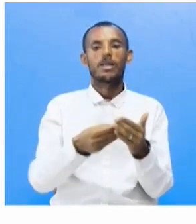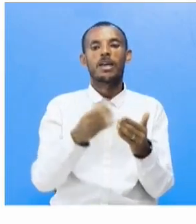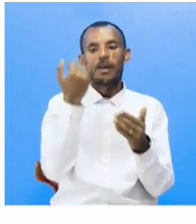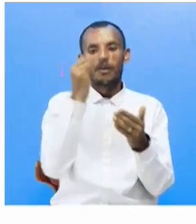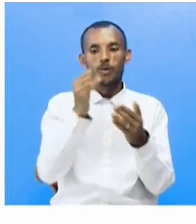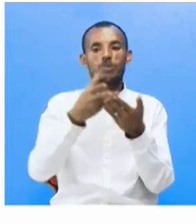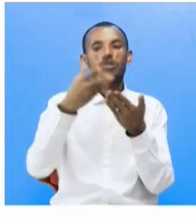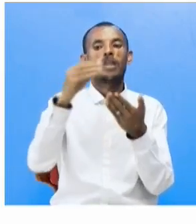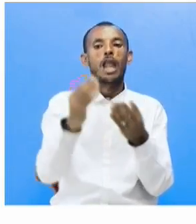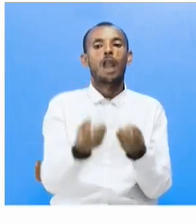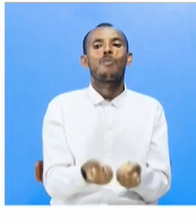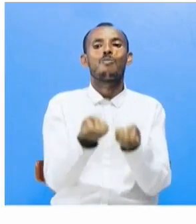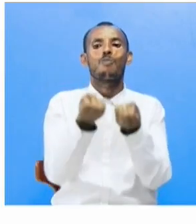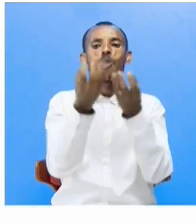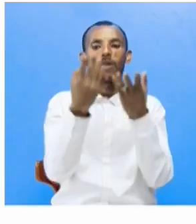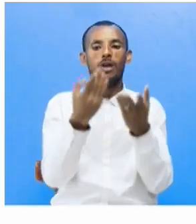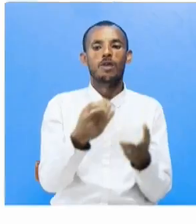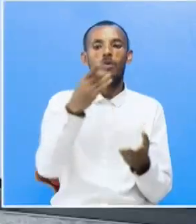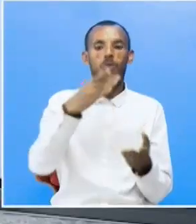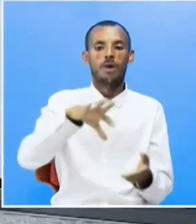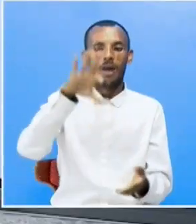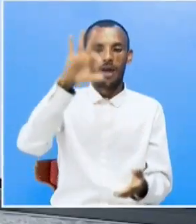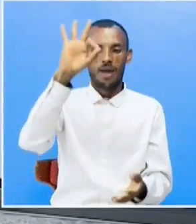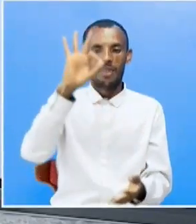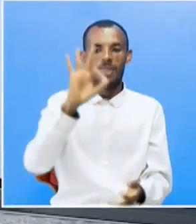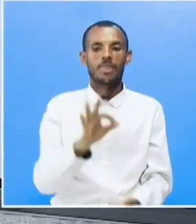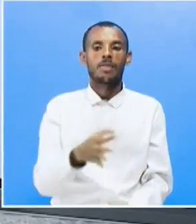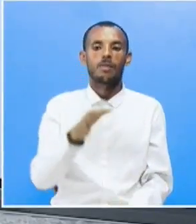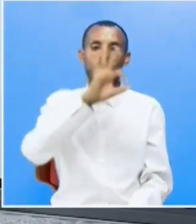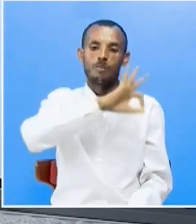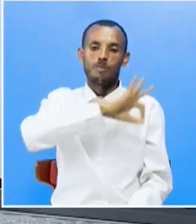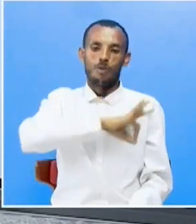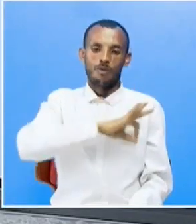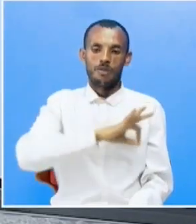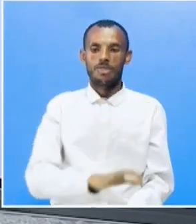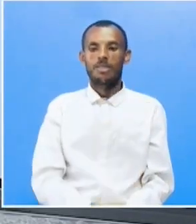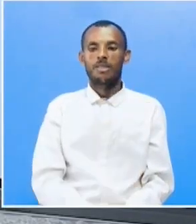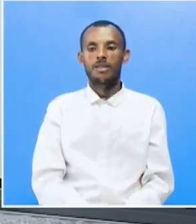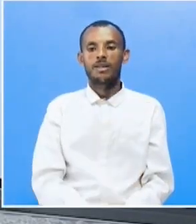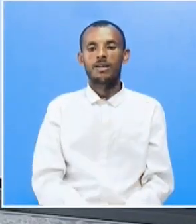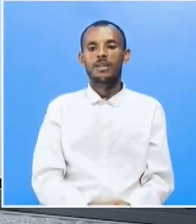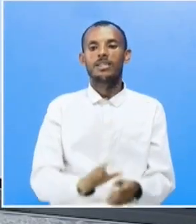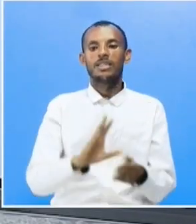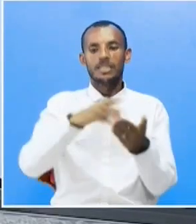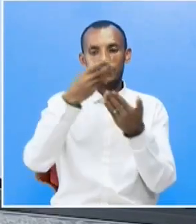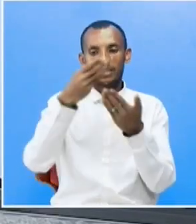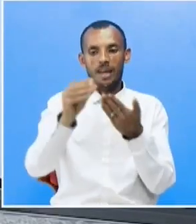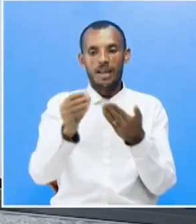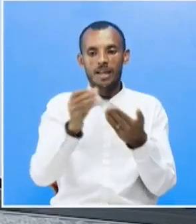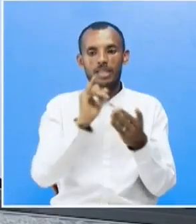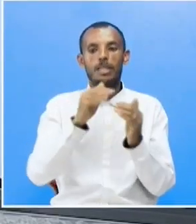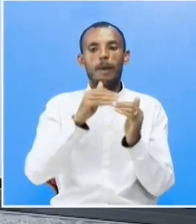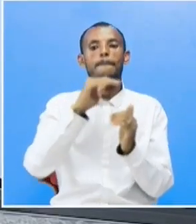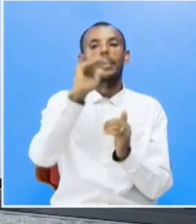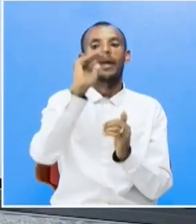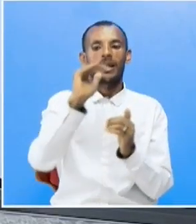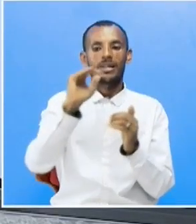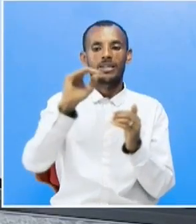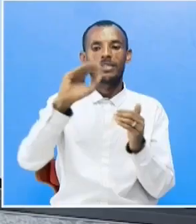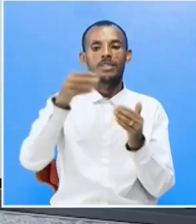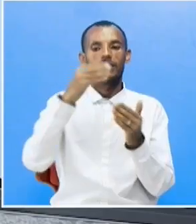than the price you bought, then you'll have a profit. If selling price is bigger than the cost